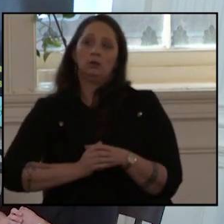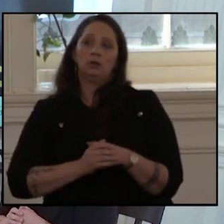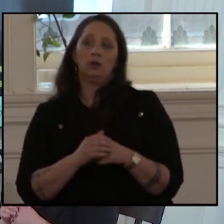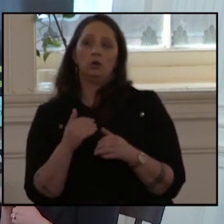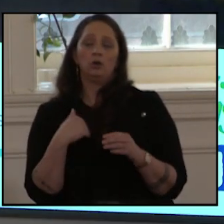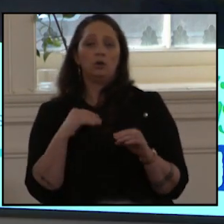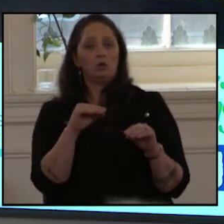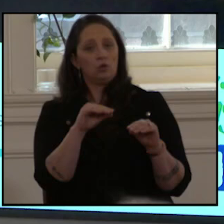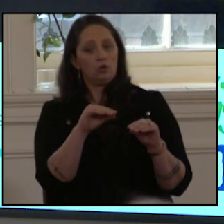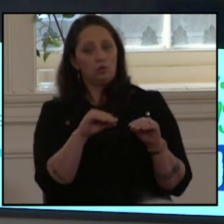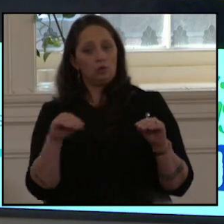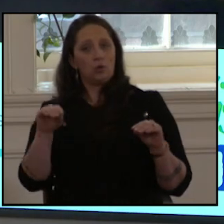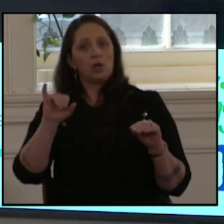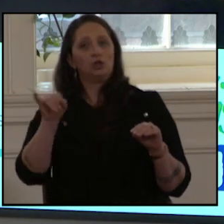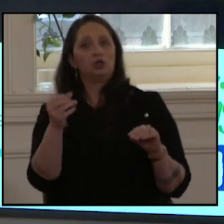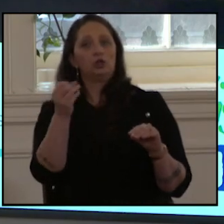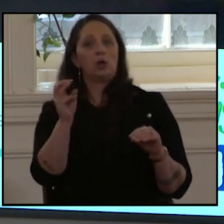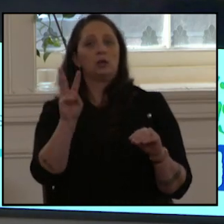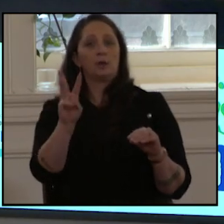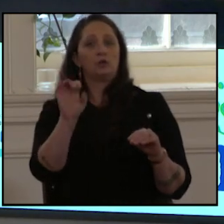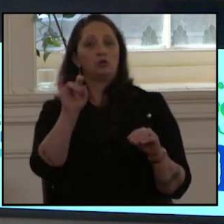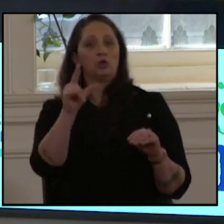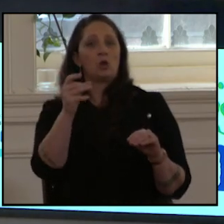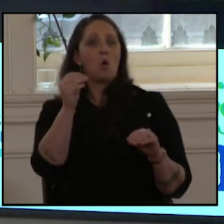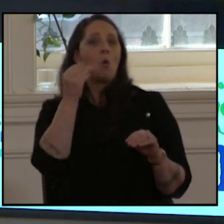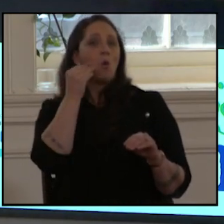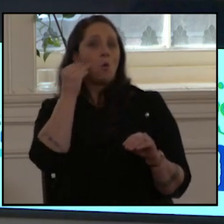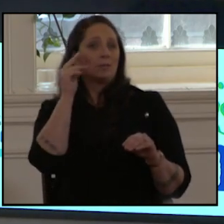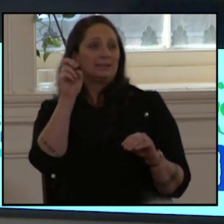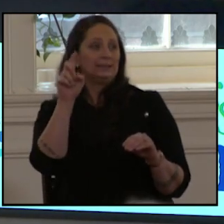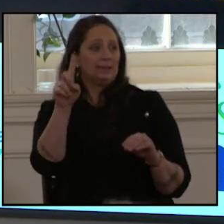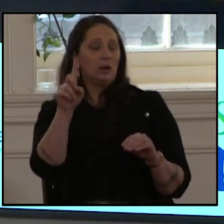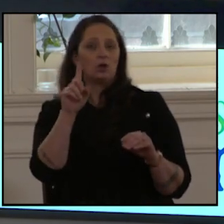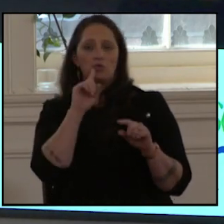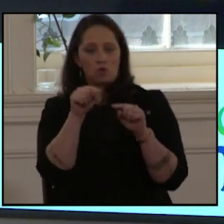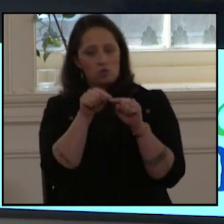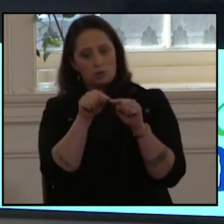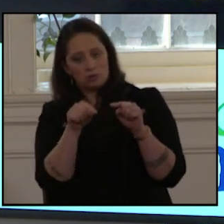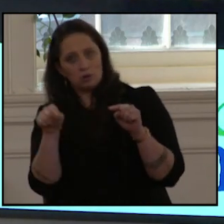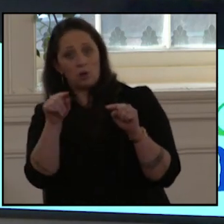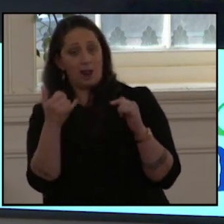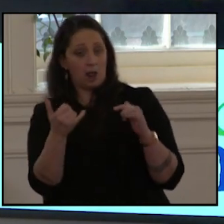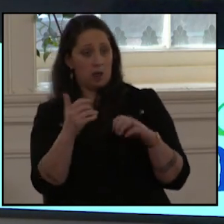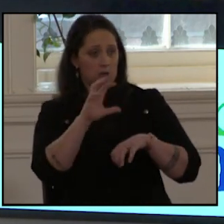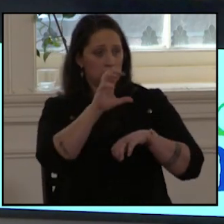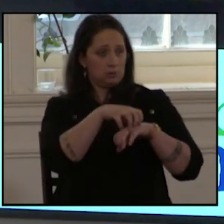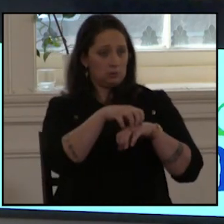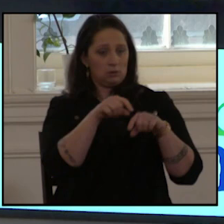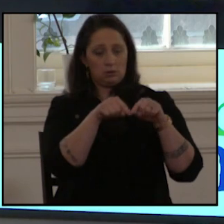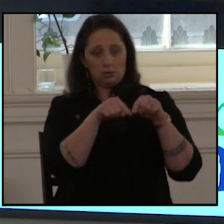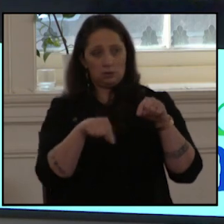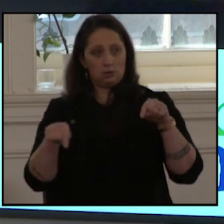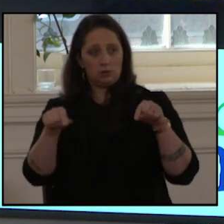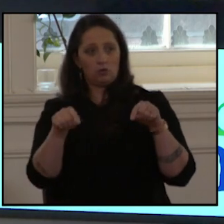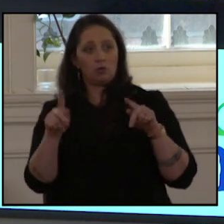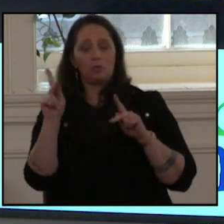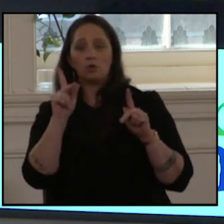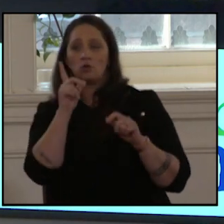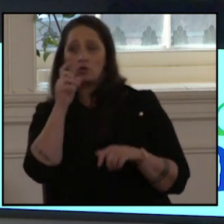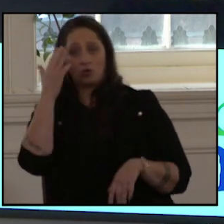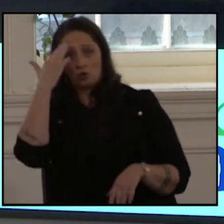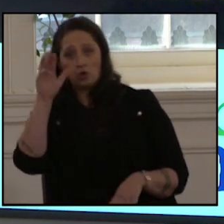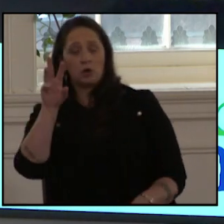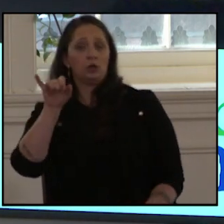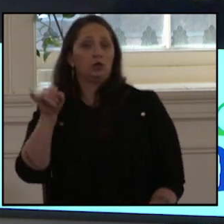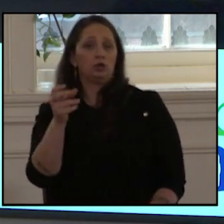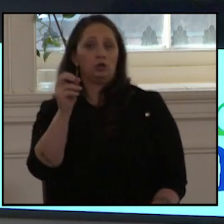we're moving to the John W. Sterling Homestead, which is right around the corner from where we are now. And for y'all, for folks that don't know who John